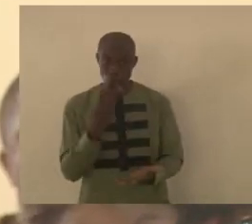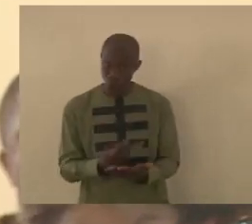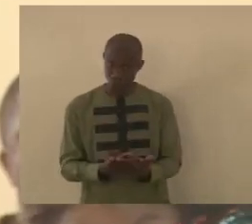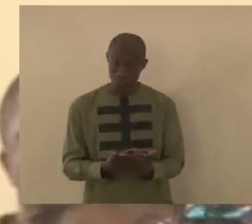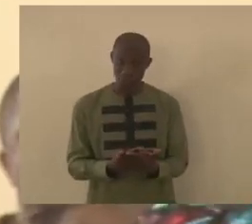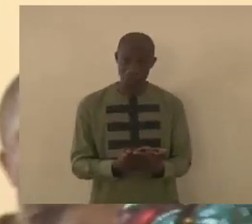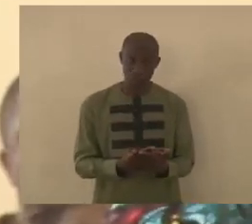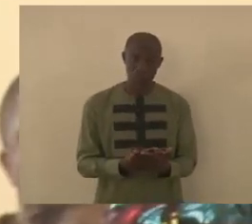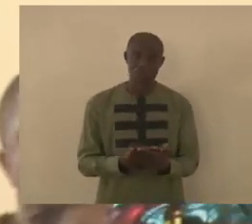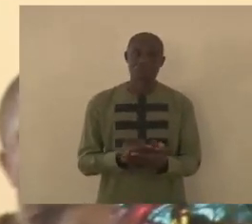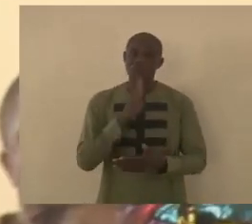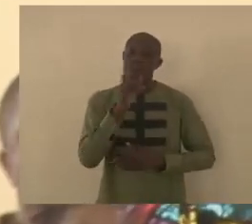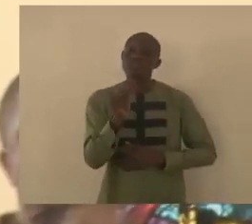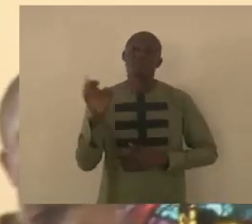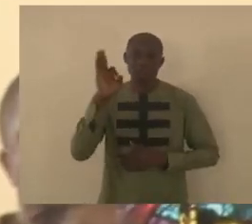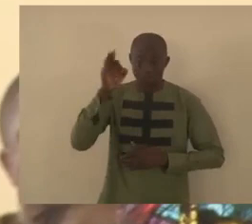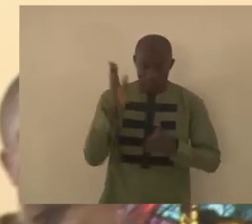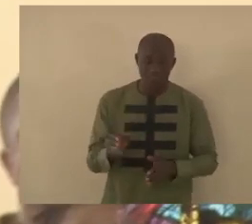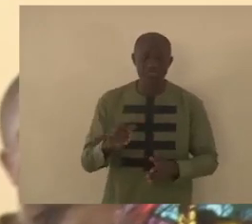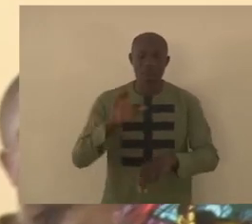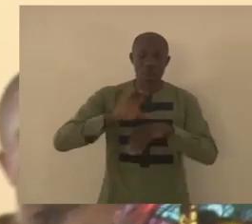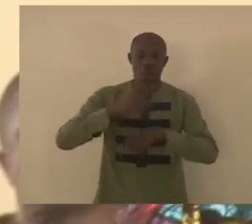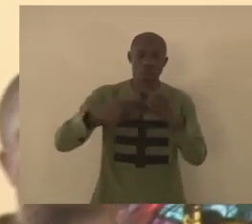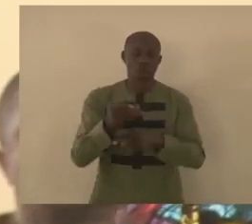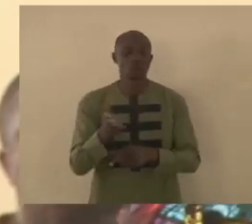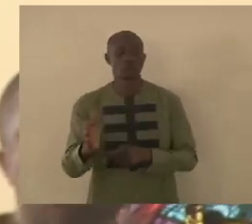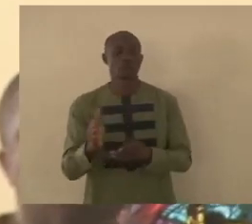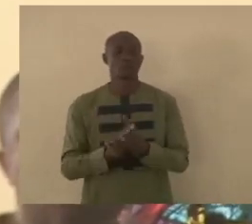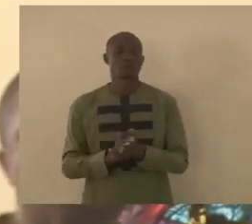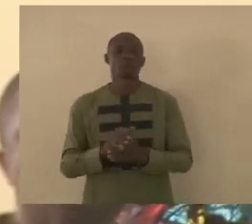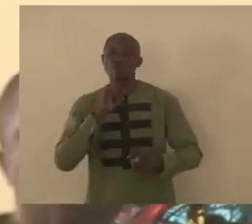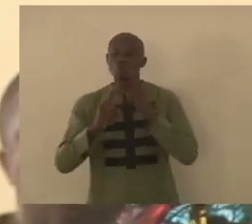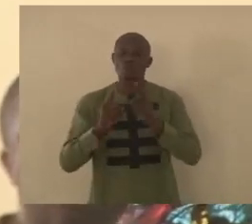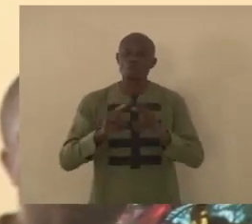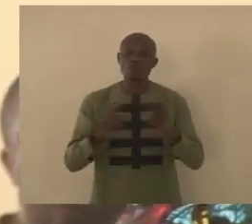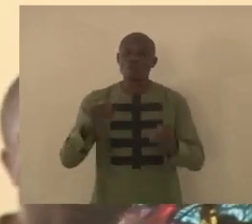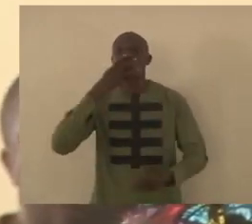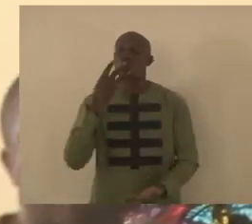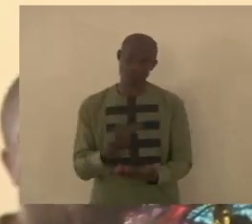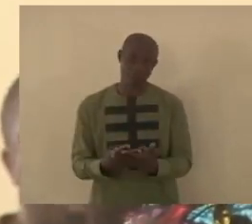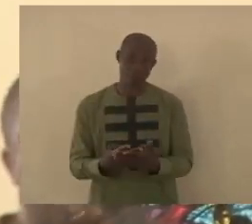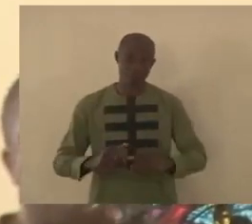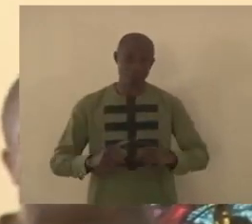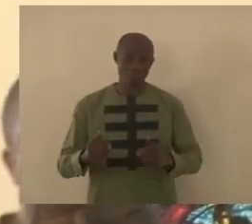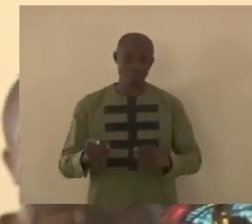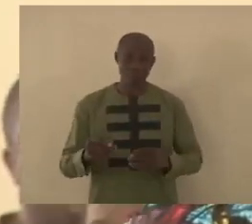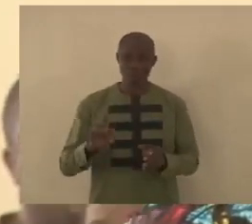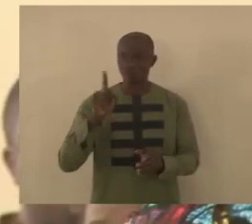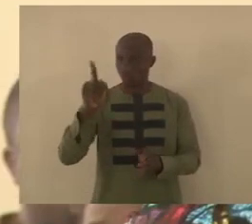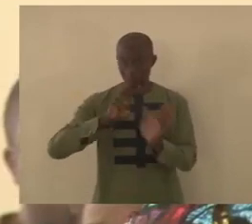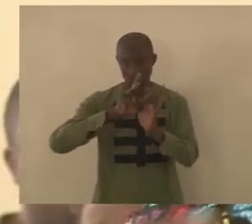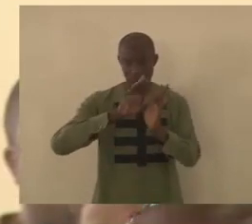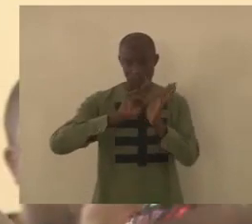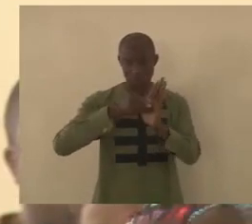well, be them preachers, be them churchgoers, they preach very well, talk very well, but just a